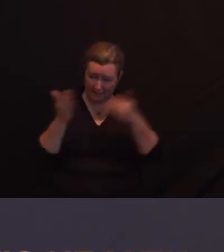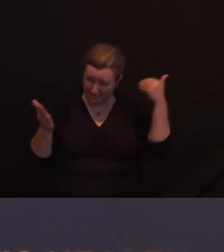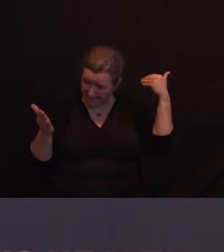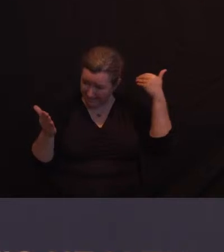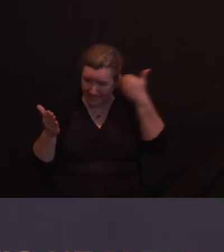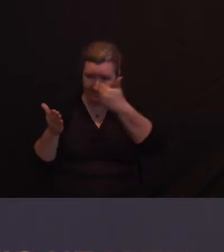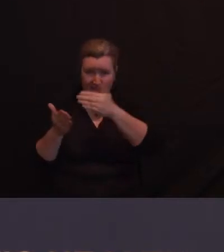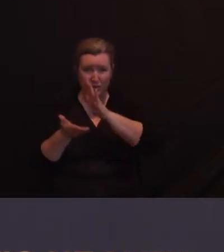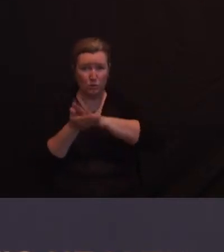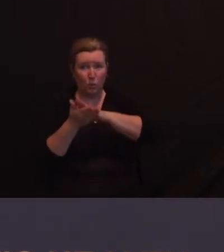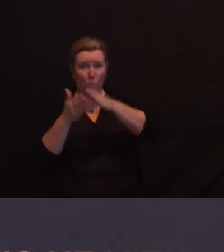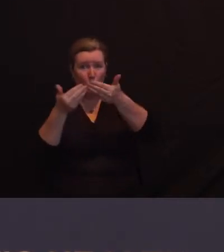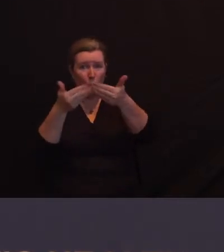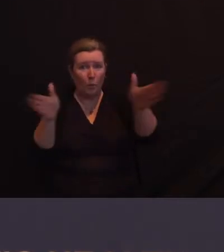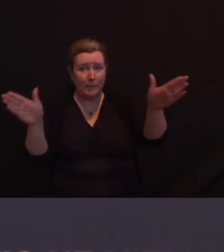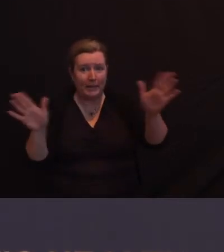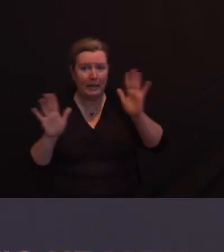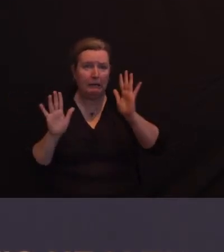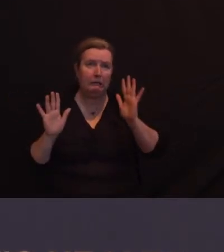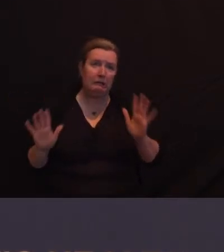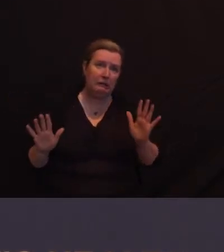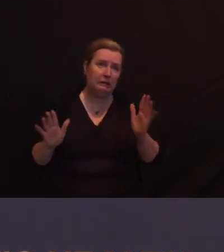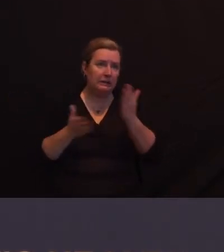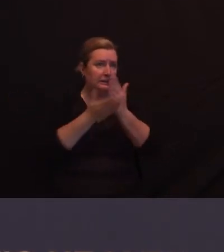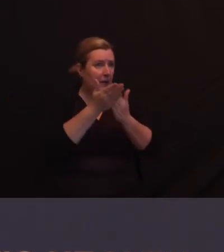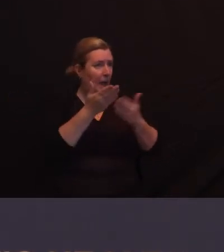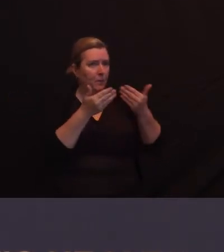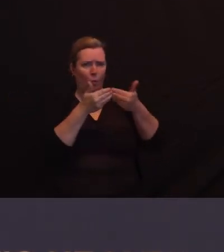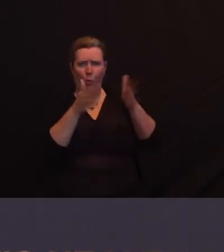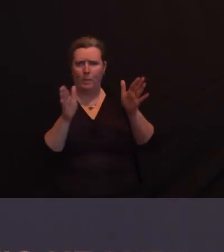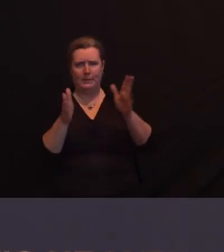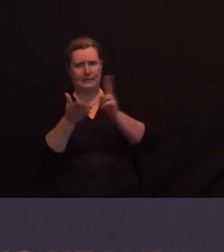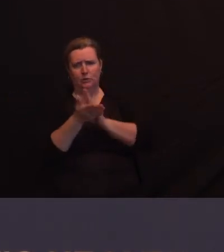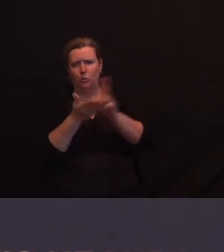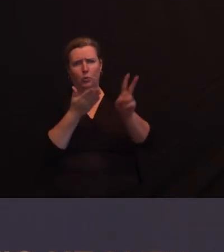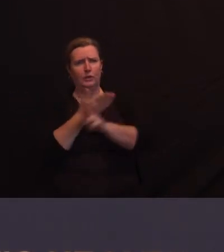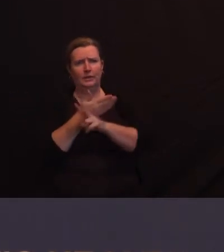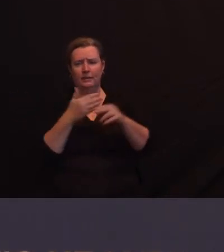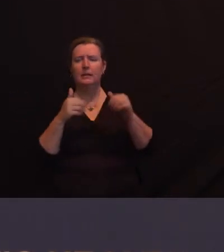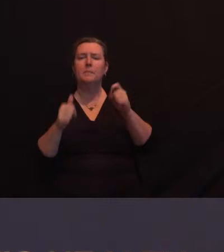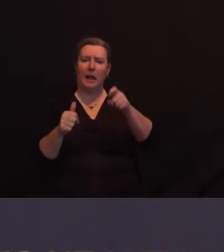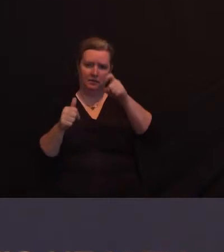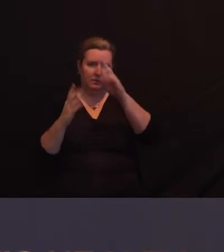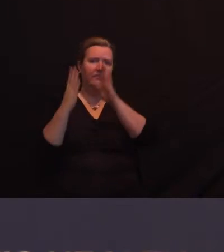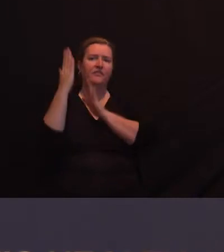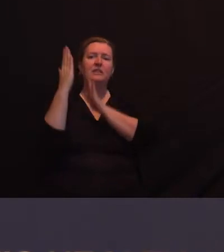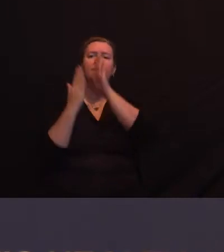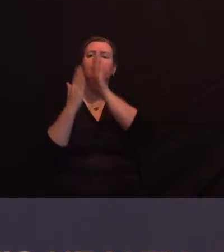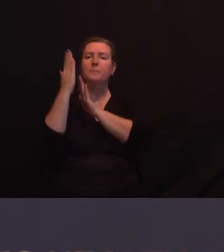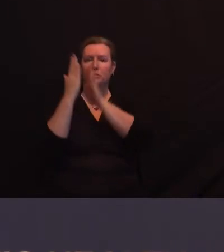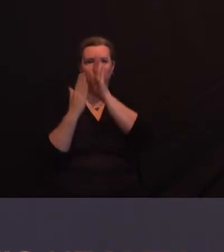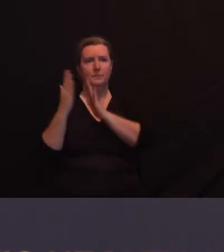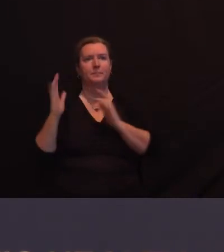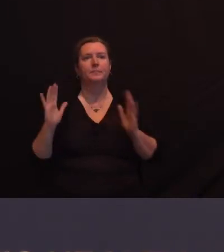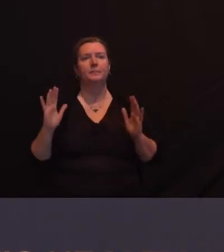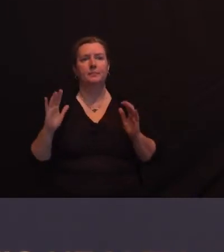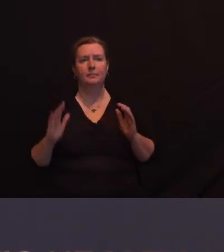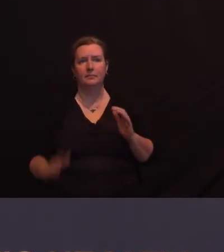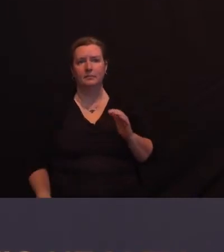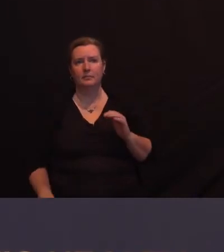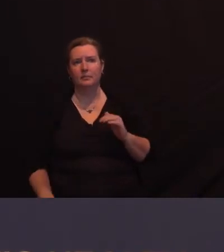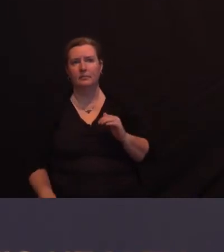back to school, and in some cases even shorter than that, we're in person. Thank you. Carly, is that you? Yeah, thanks,